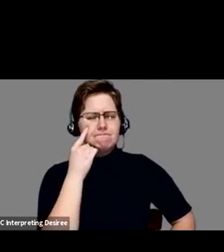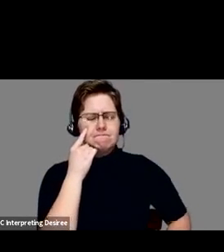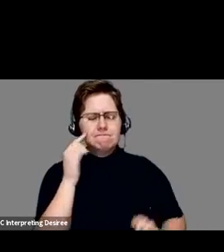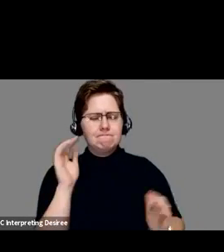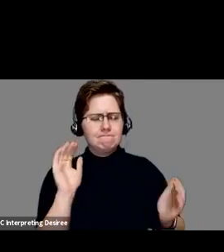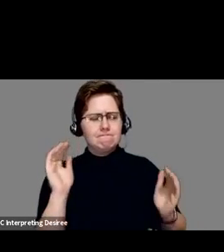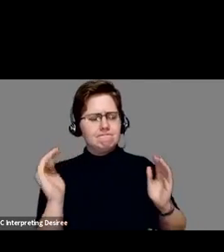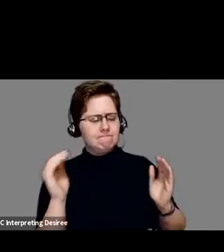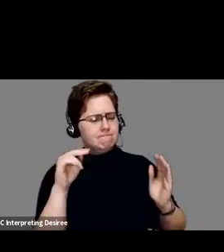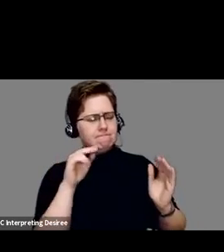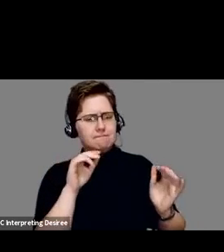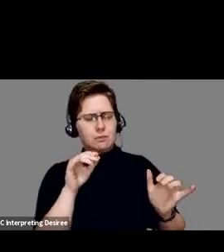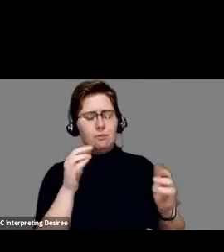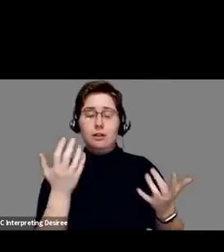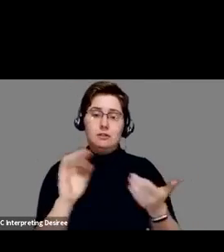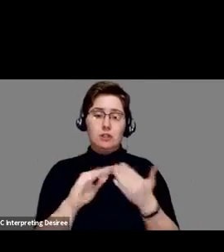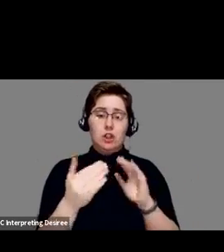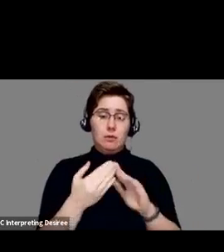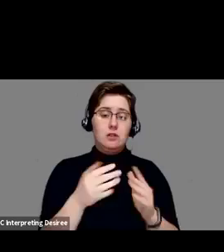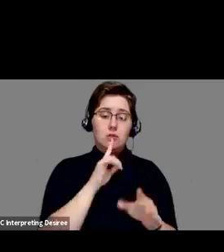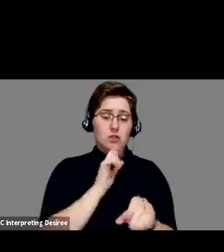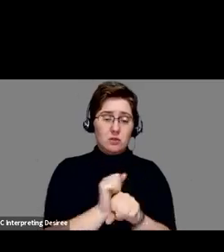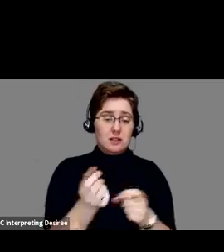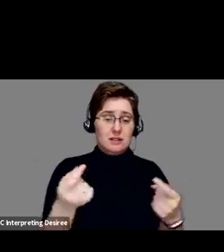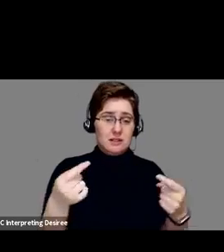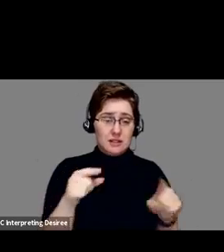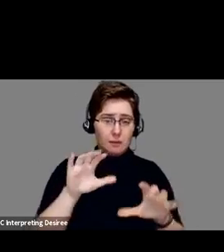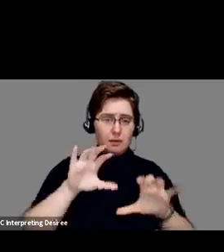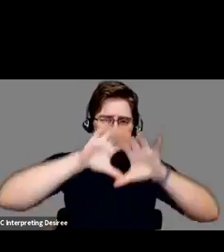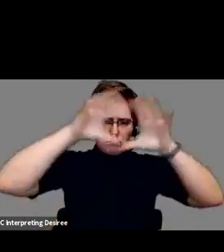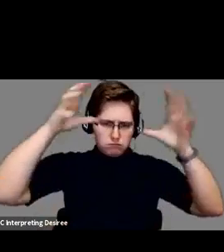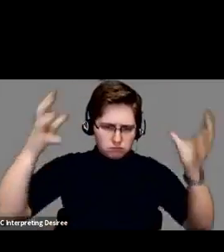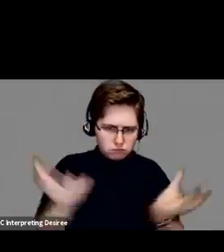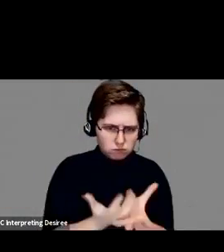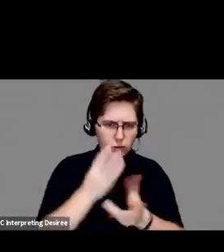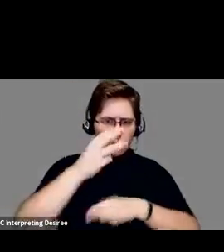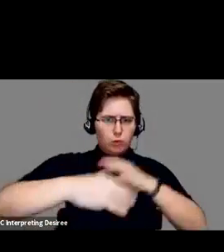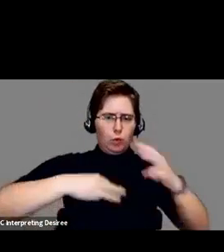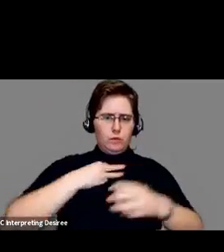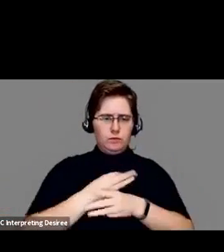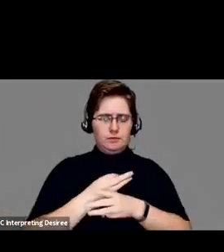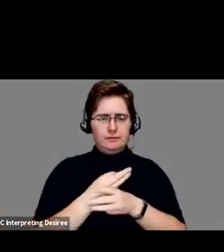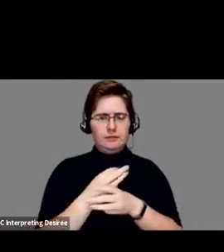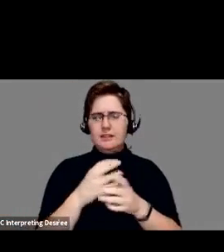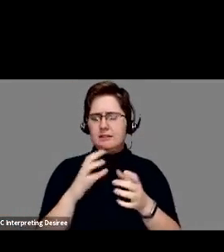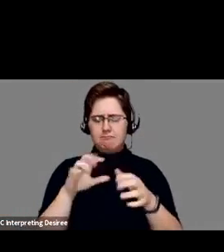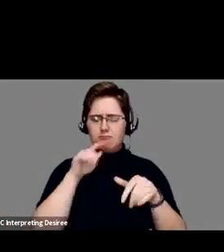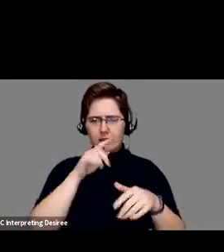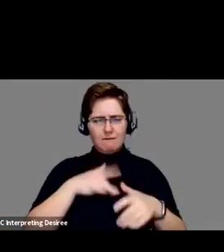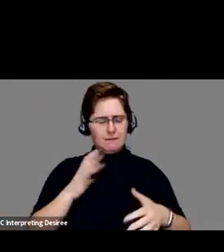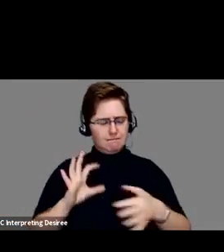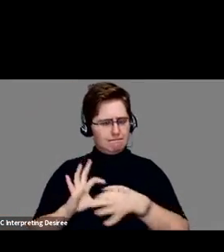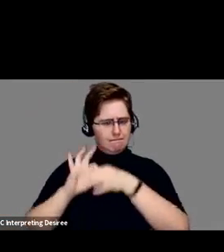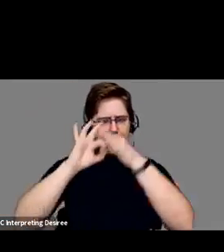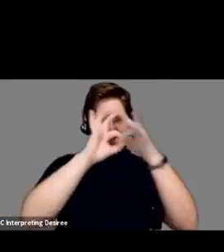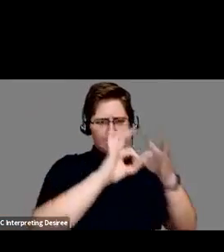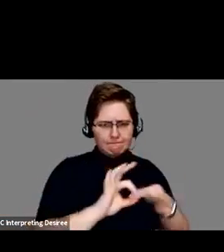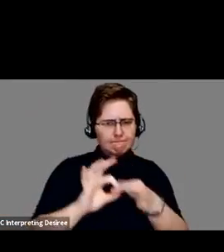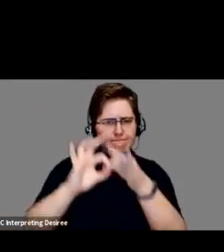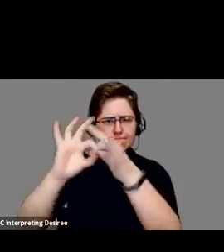mirrors as a community what's really going on a global stage, which is this interconnectedness